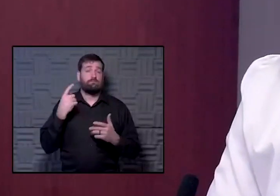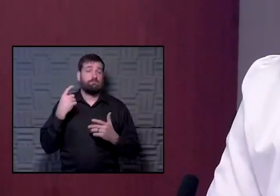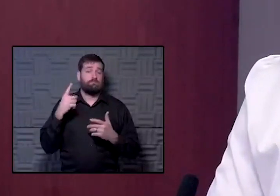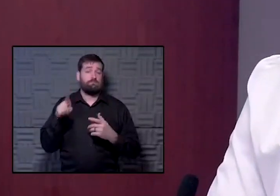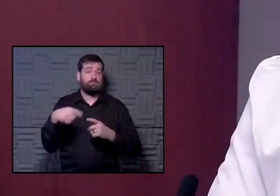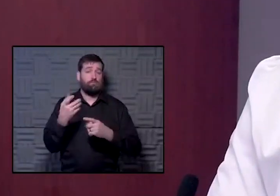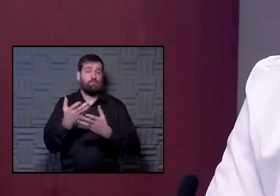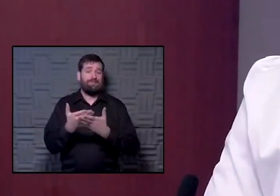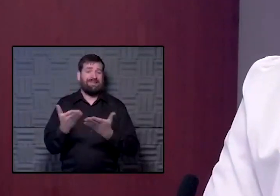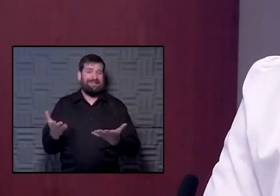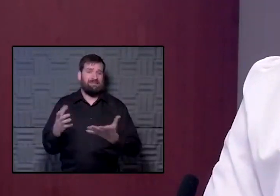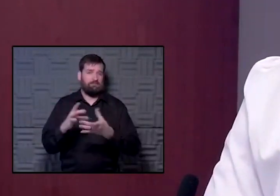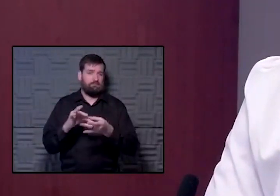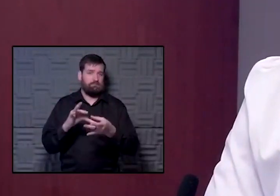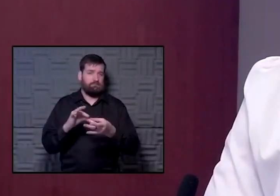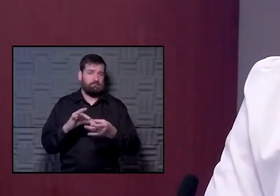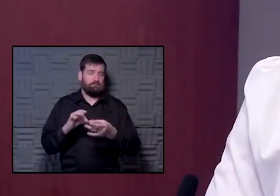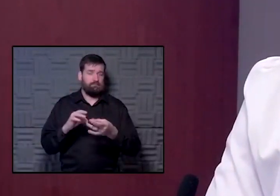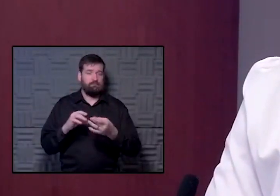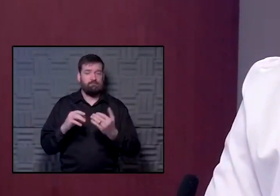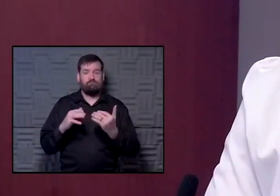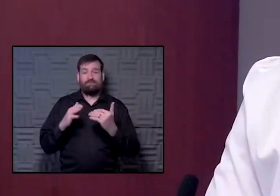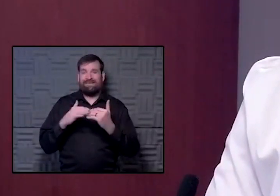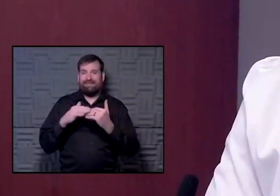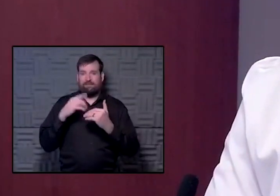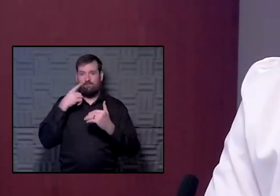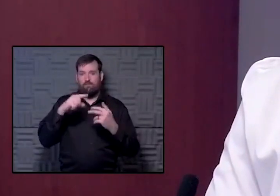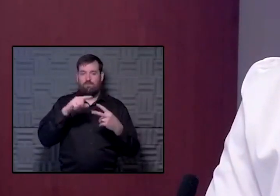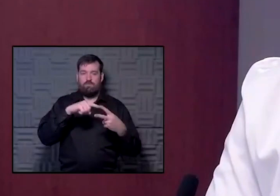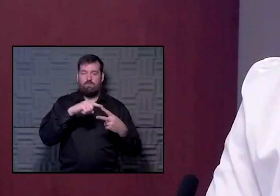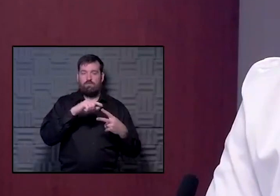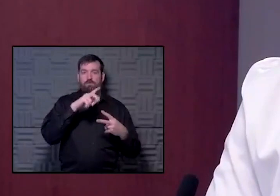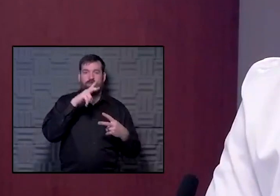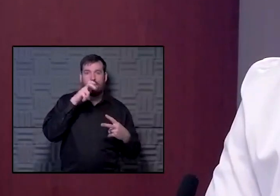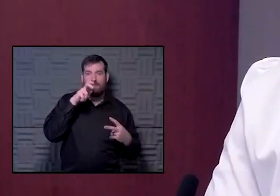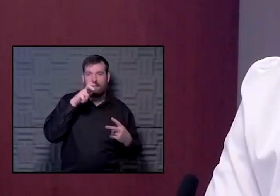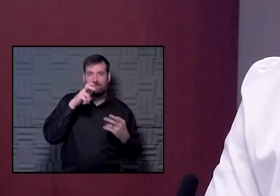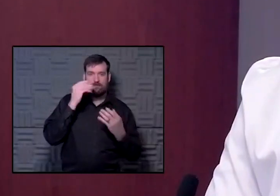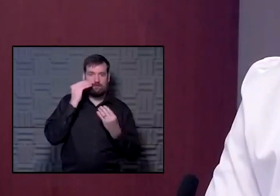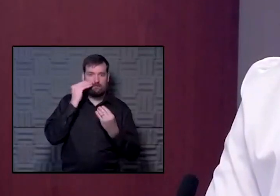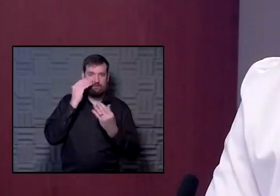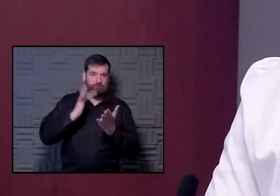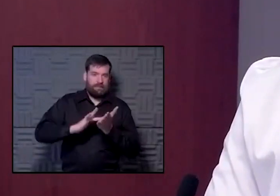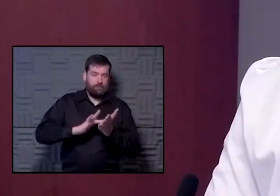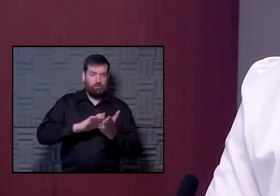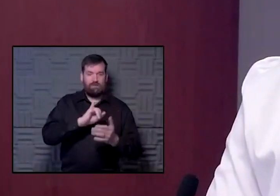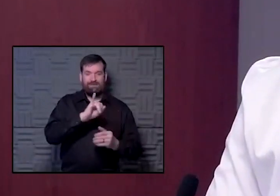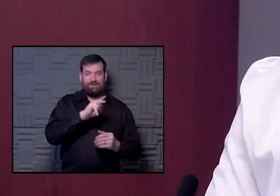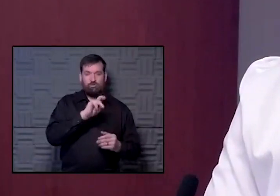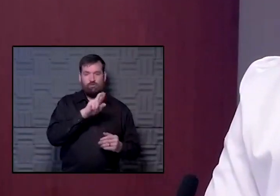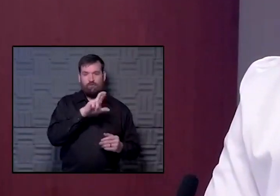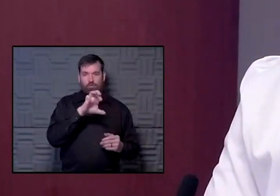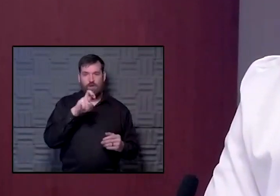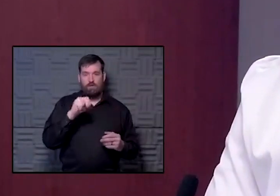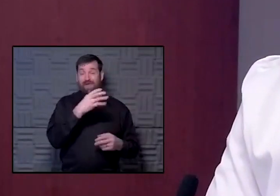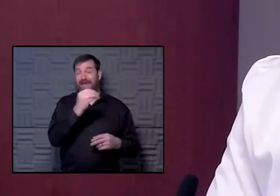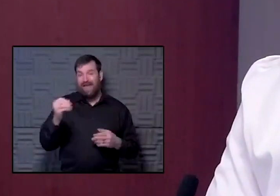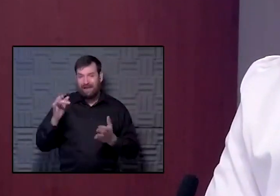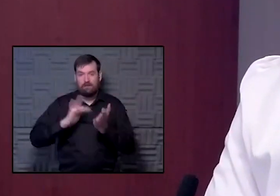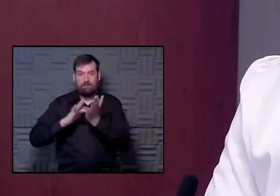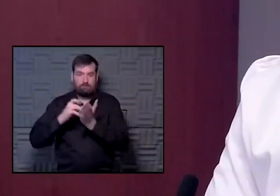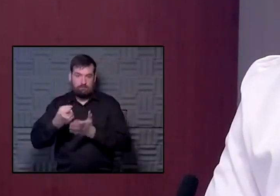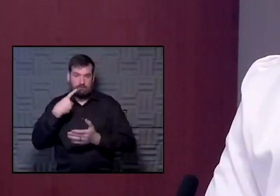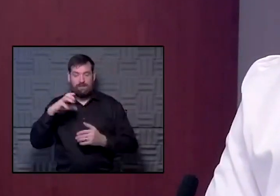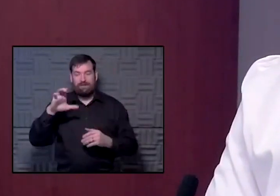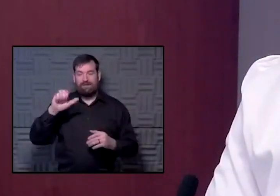would say is that at least with the nebulized medication, the interferon, and with the oral medication, the